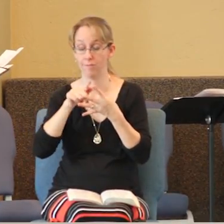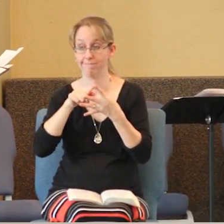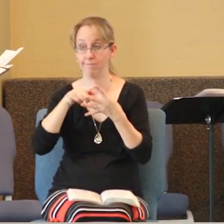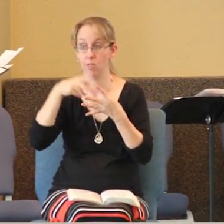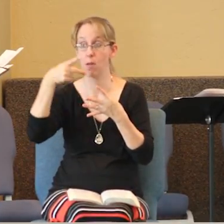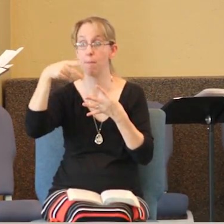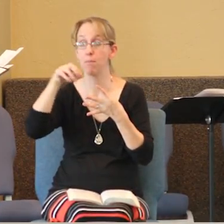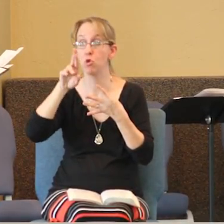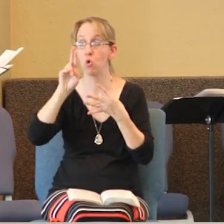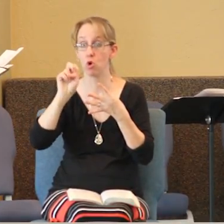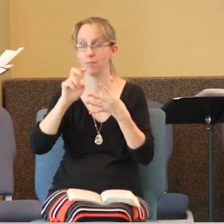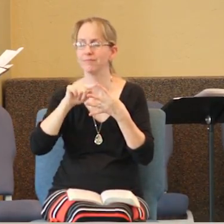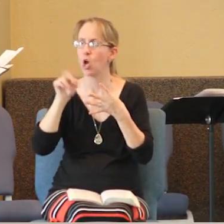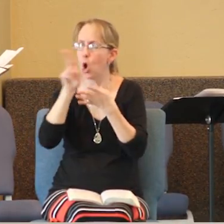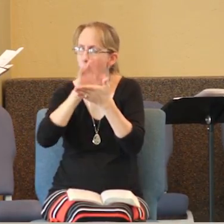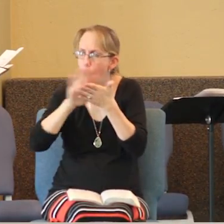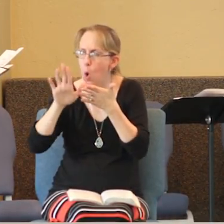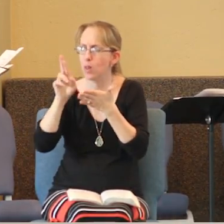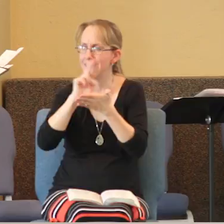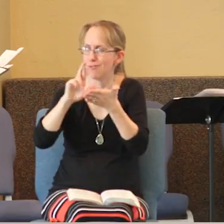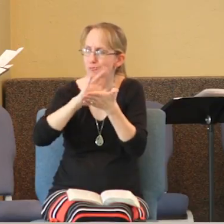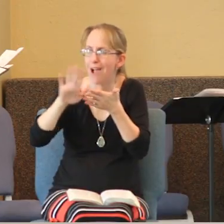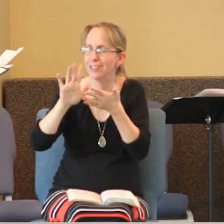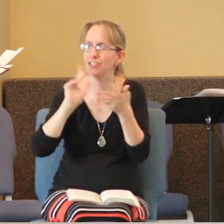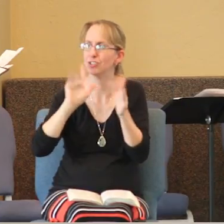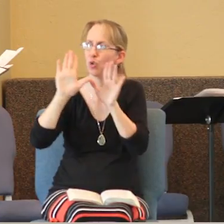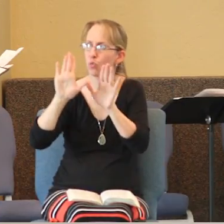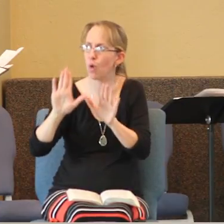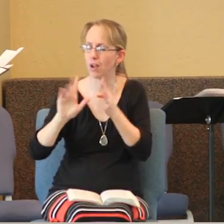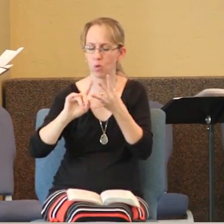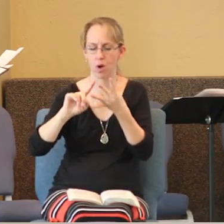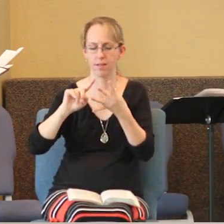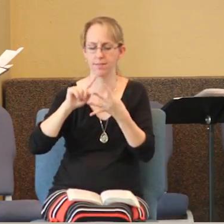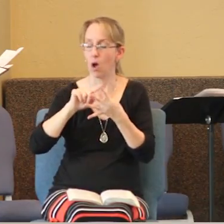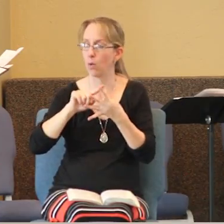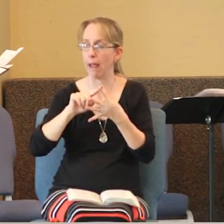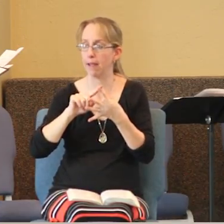Jesus Christ is pure, holy, righteous, glorious.